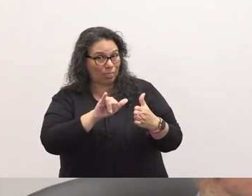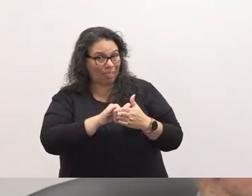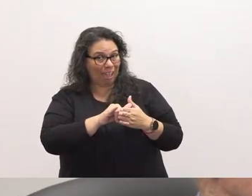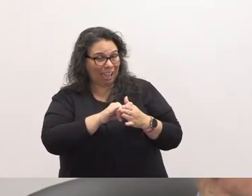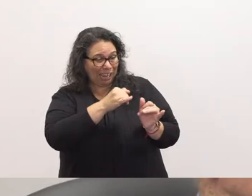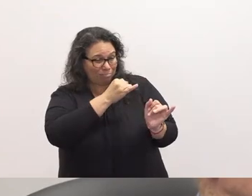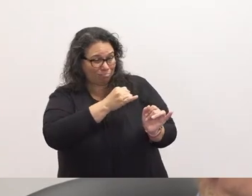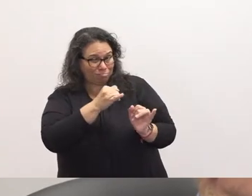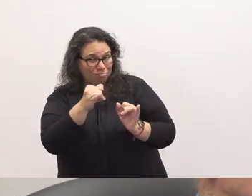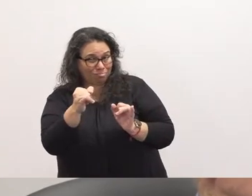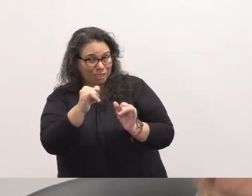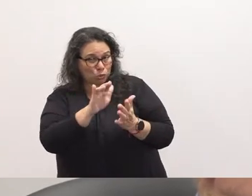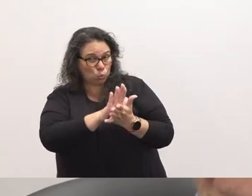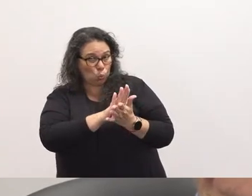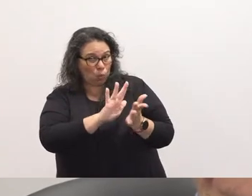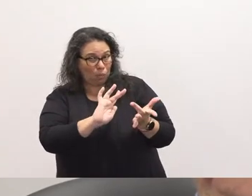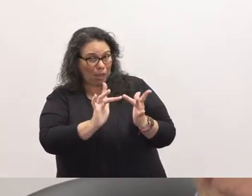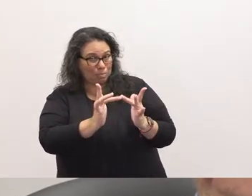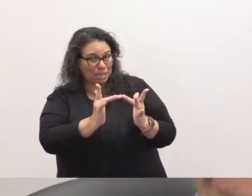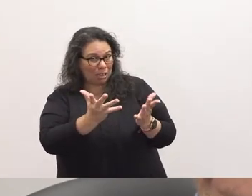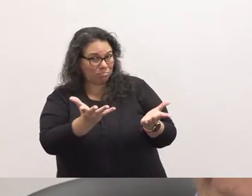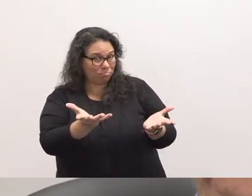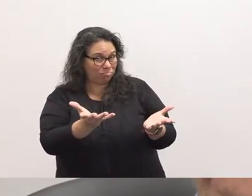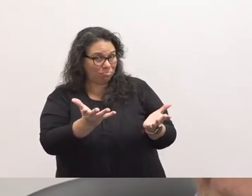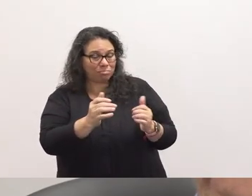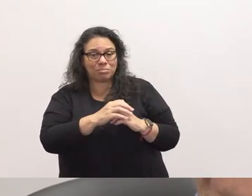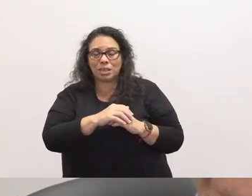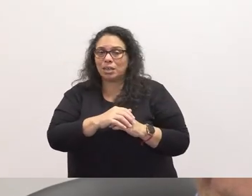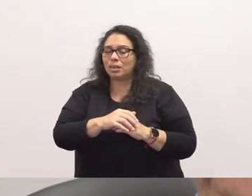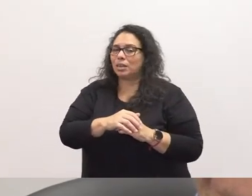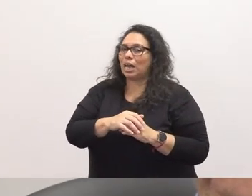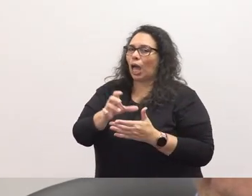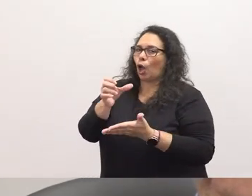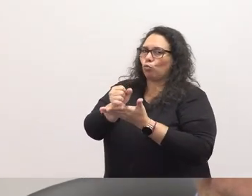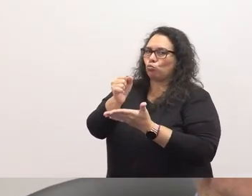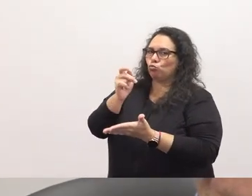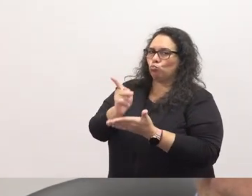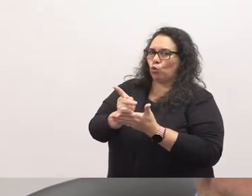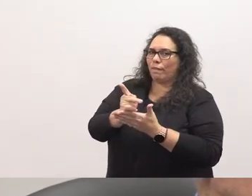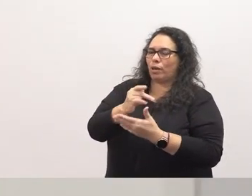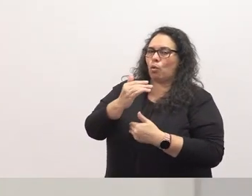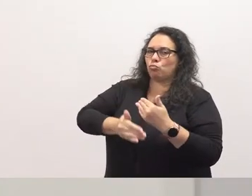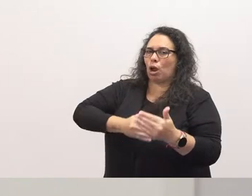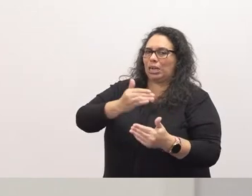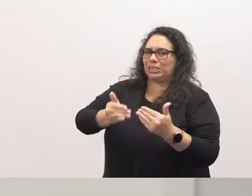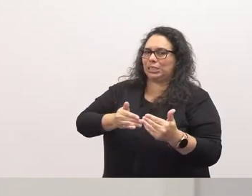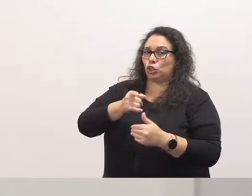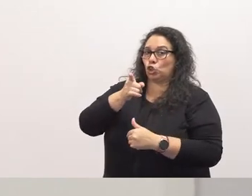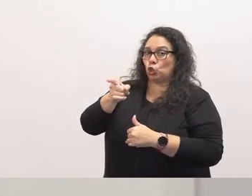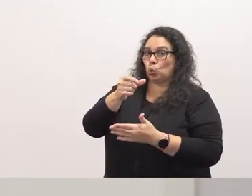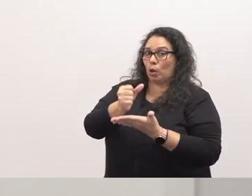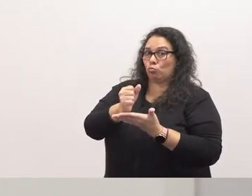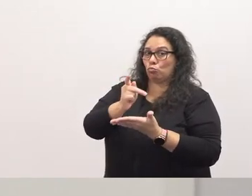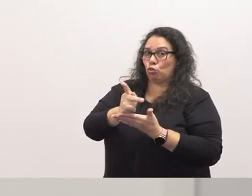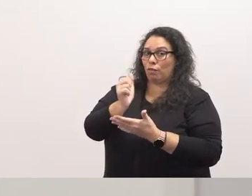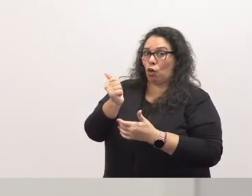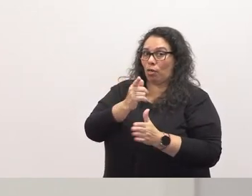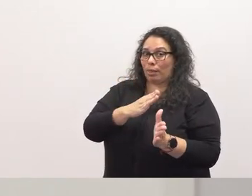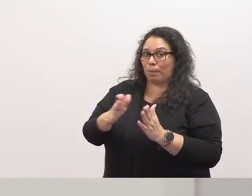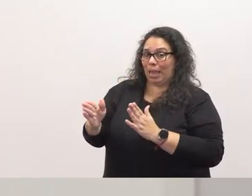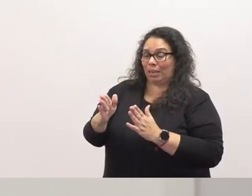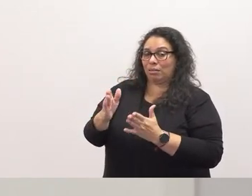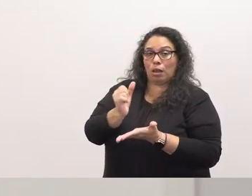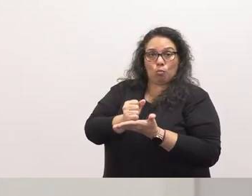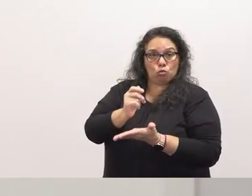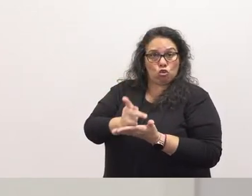individual school websites? Yeah. So there's an approval process for those. You approve all of the plans mm-hmm. with their approval.